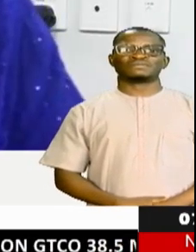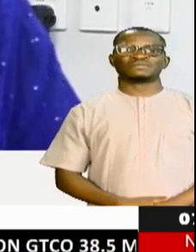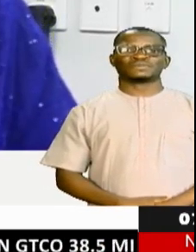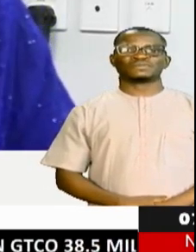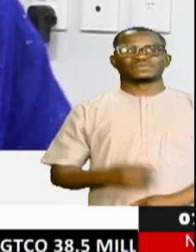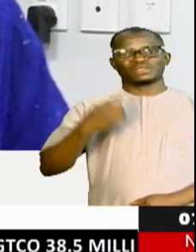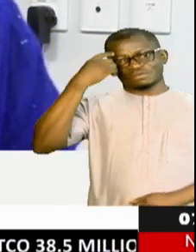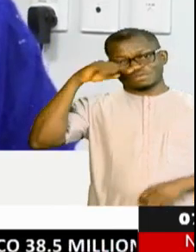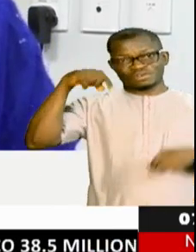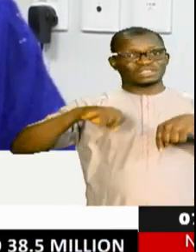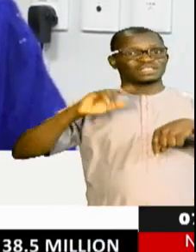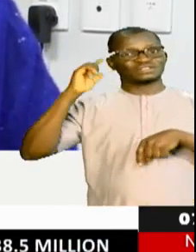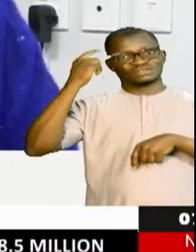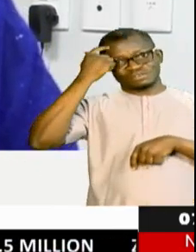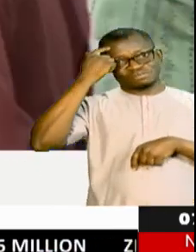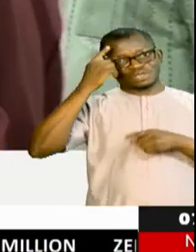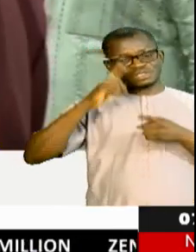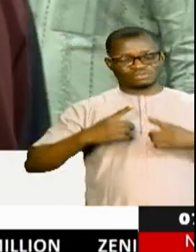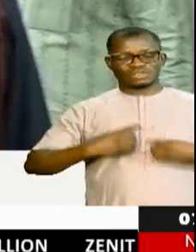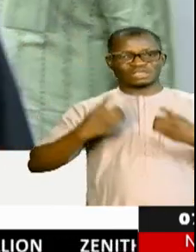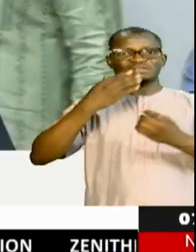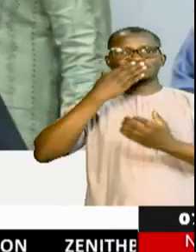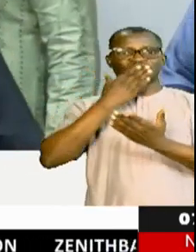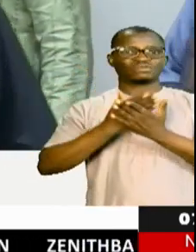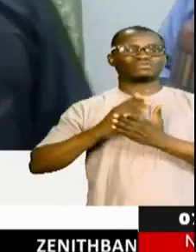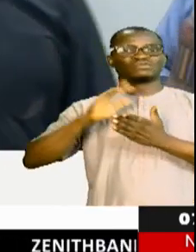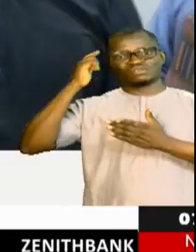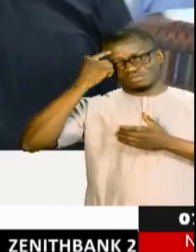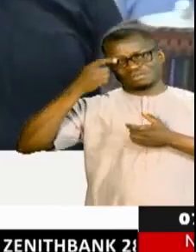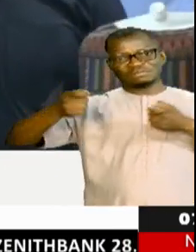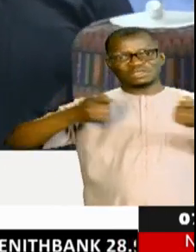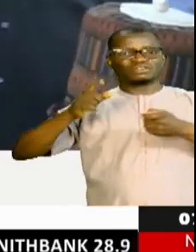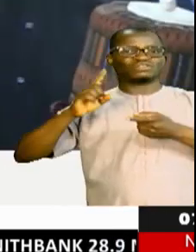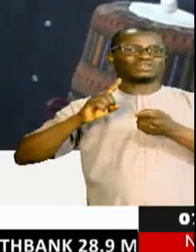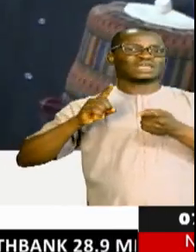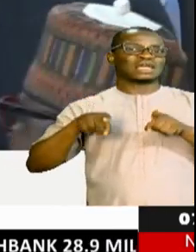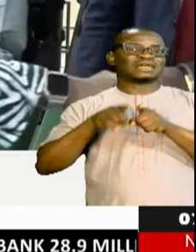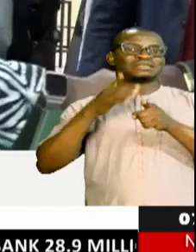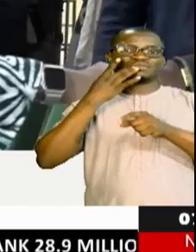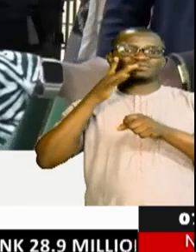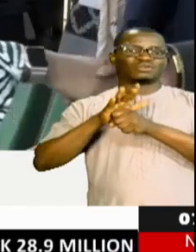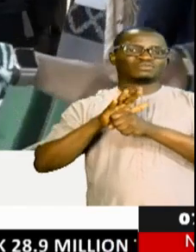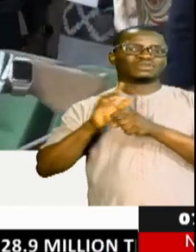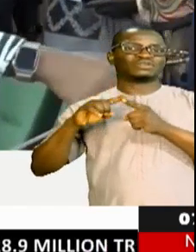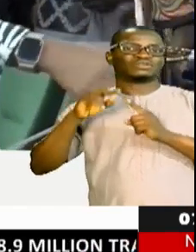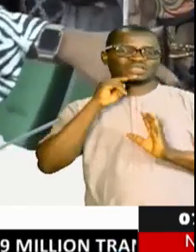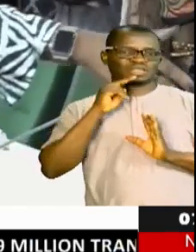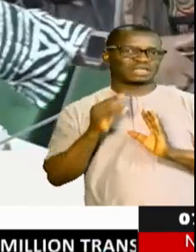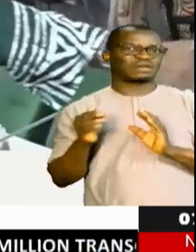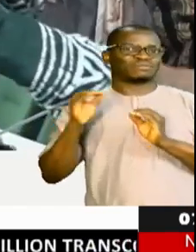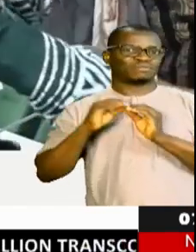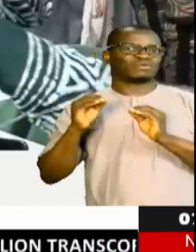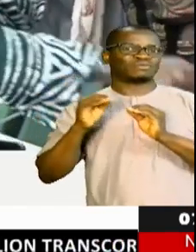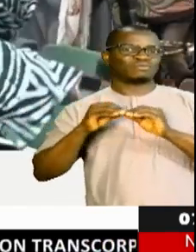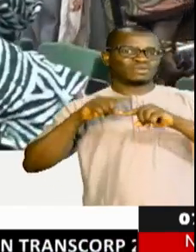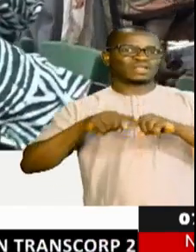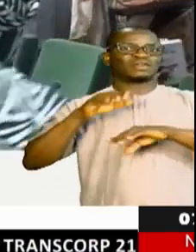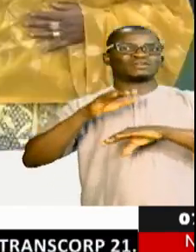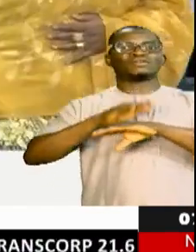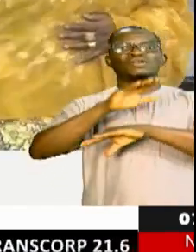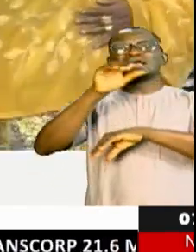For the current administration to deliver good governance to Nigerians as promised, much lies on the shoulders of the